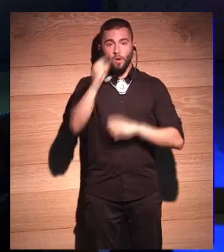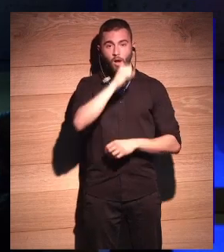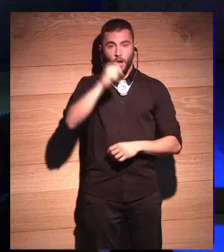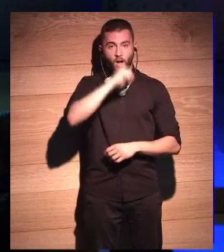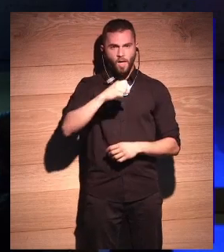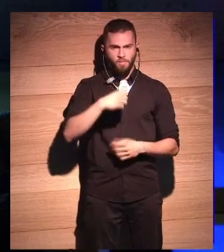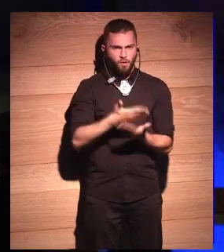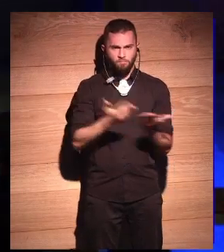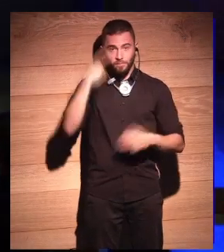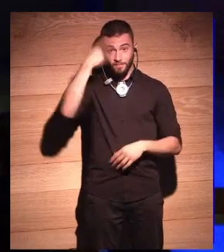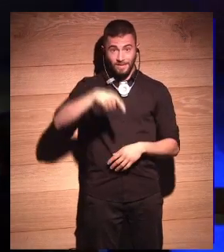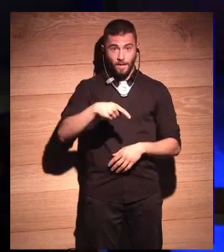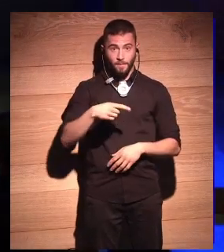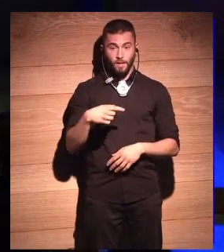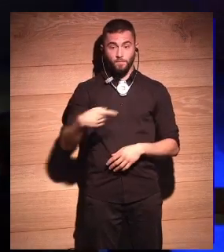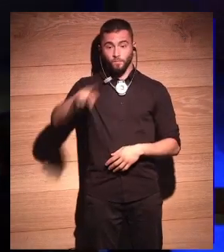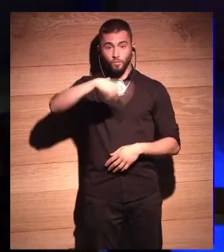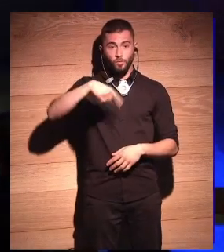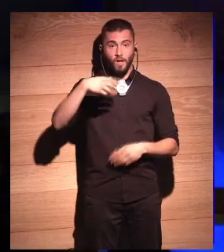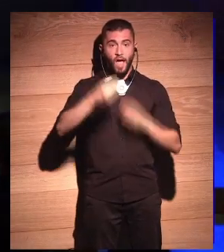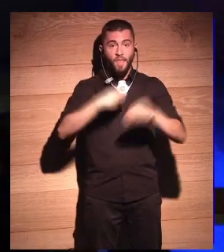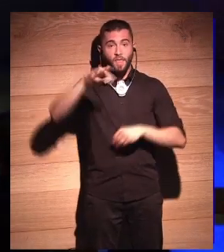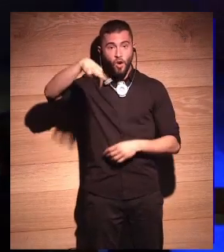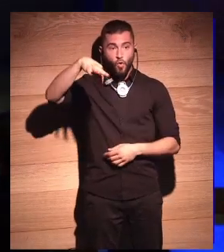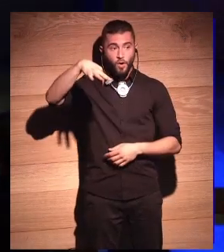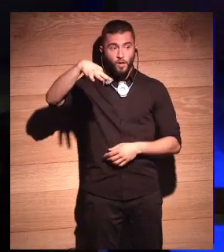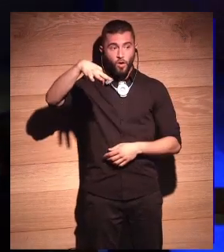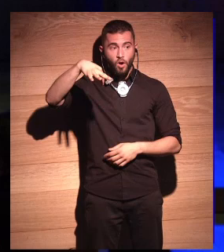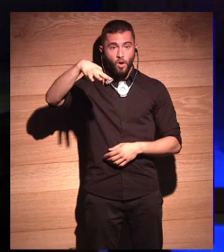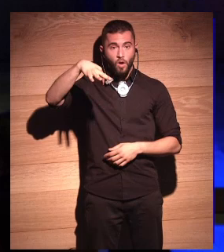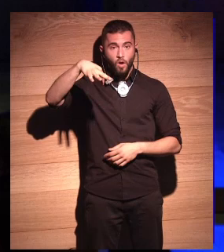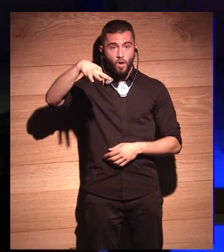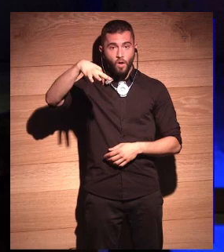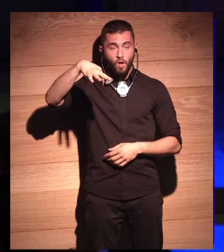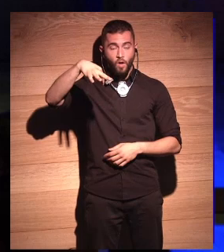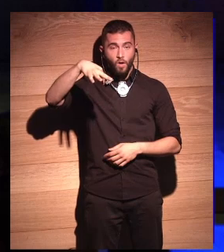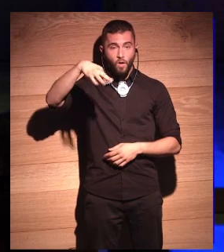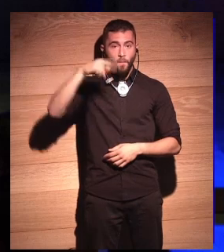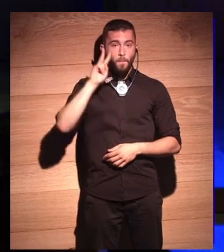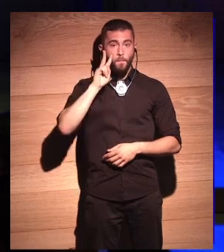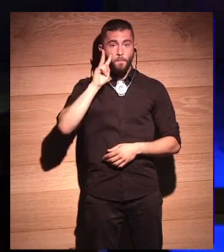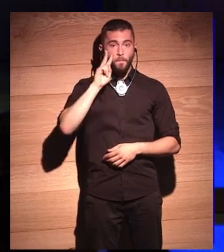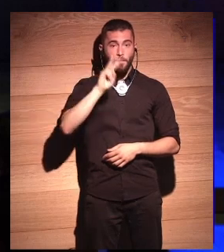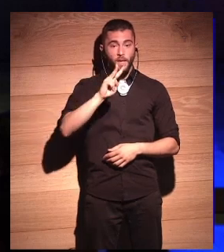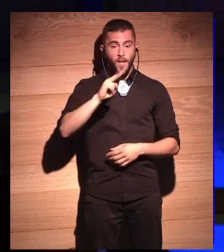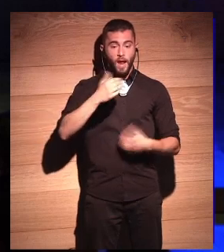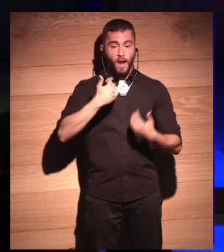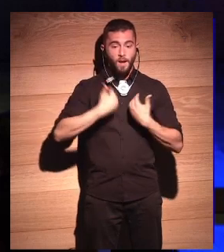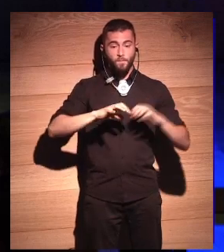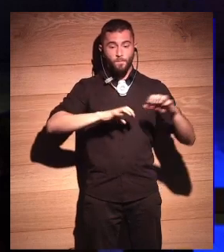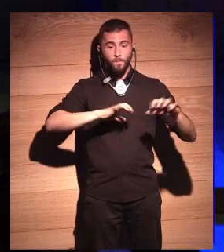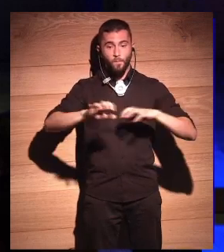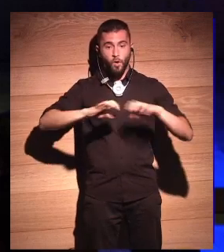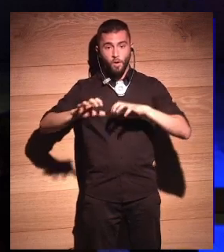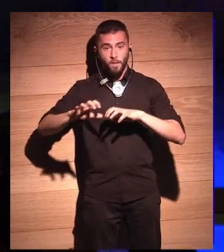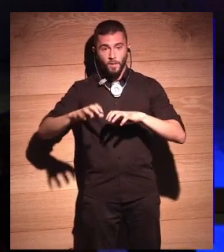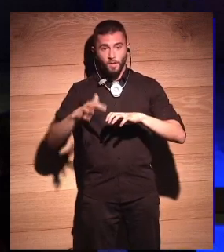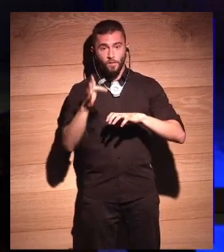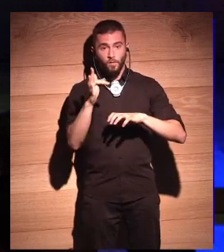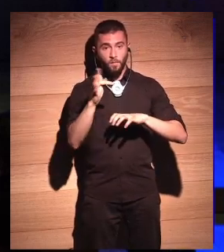is watch, I guess, the movement interpretation and like how, together with the choreographer, we